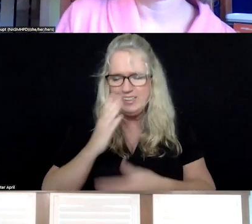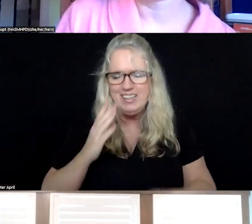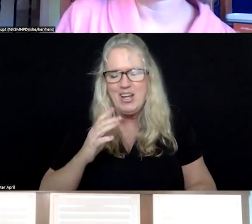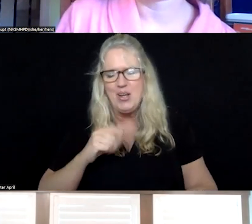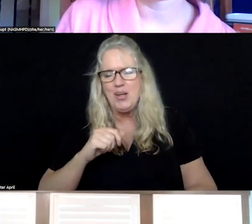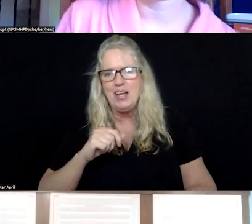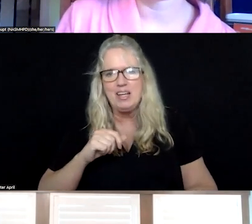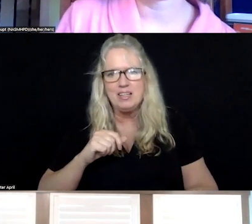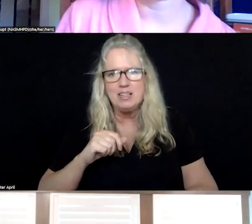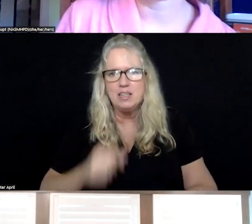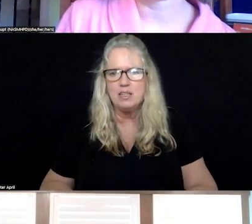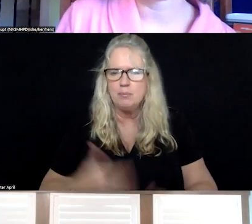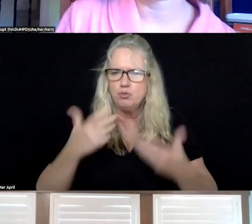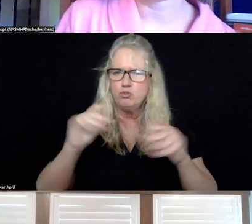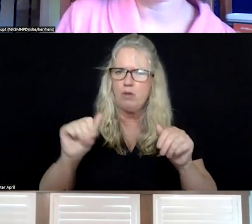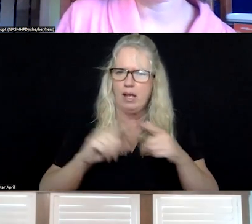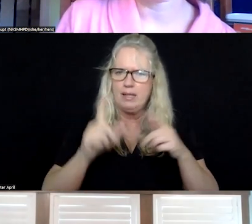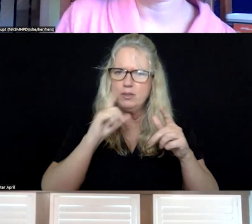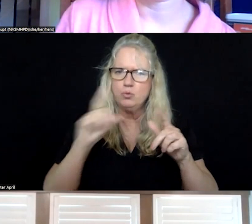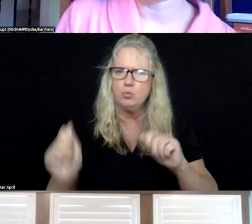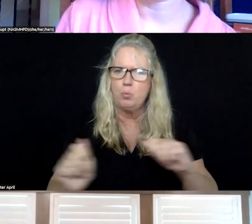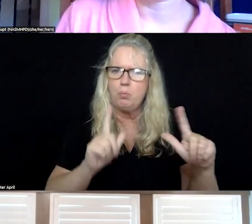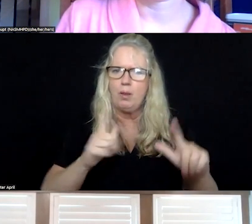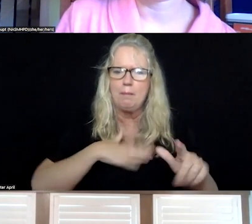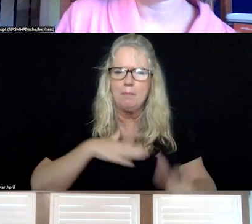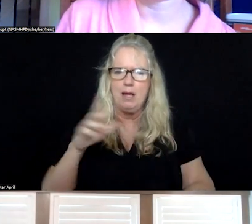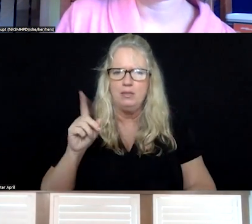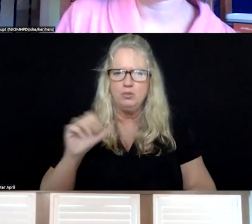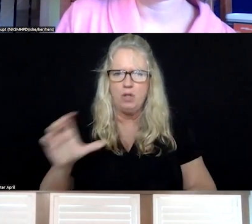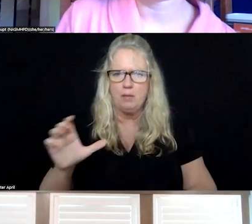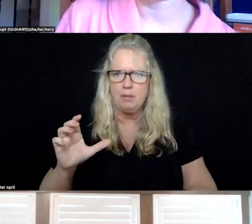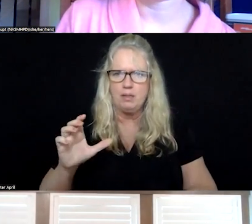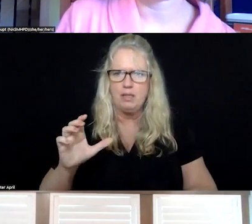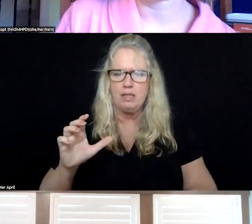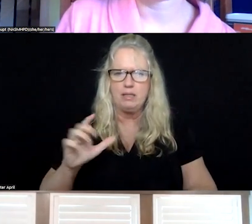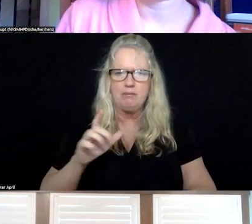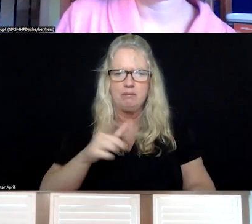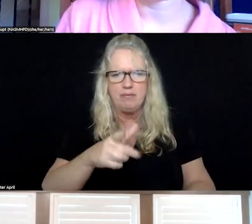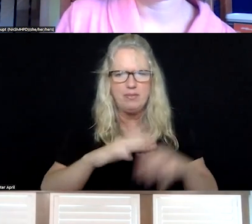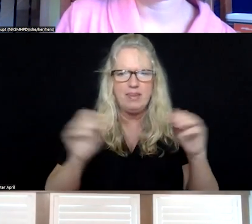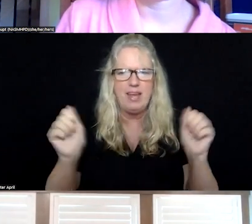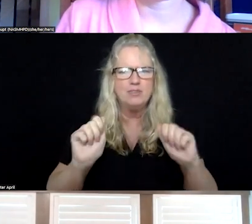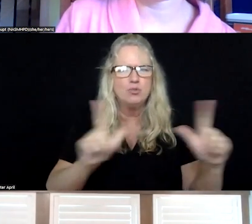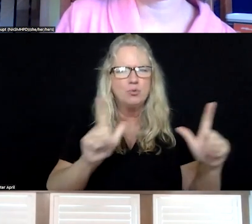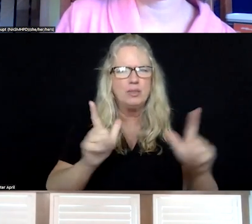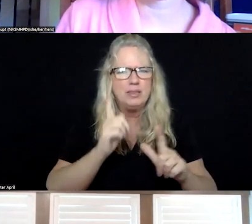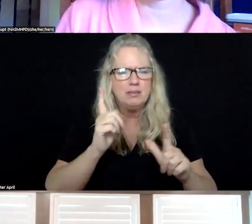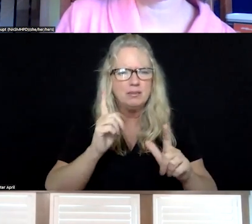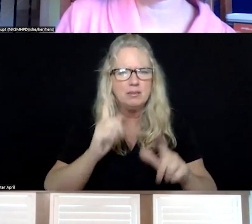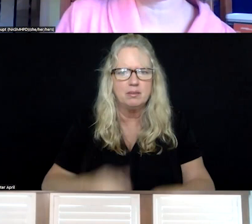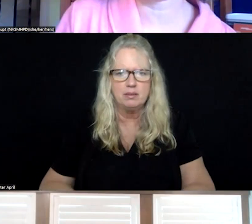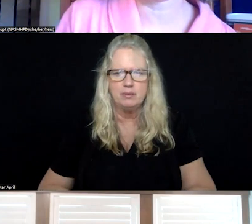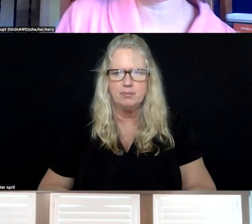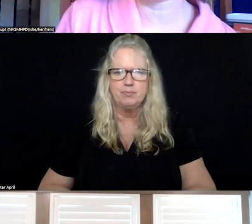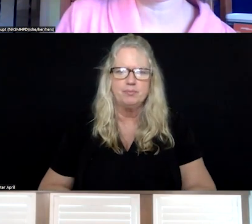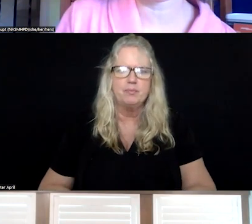I can't pull up my document because I can't make this screen go away. Can you see? Oh,